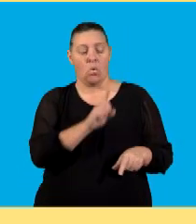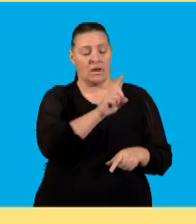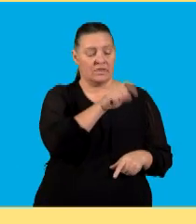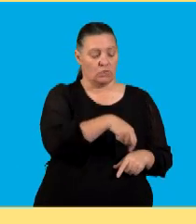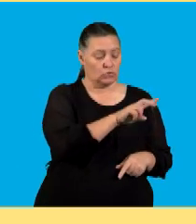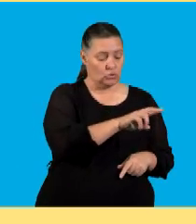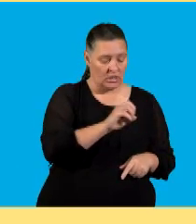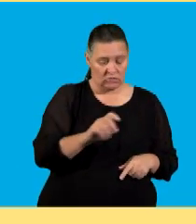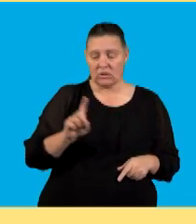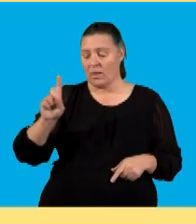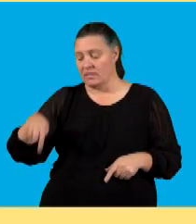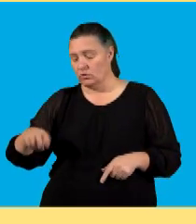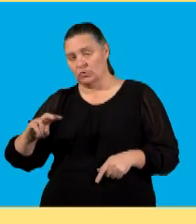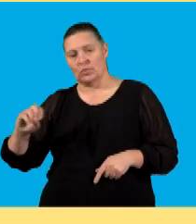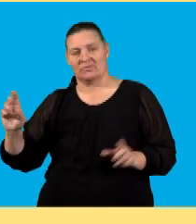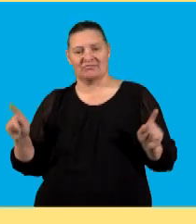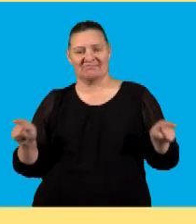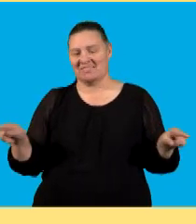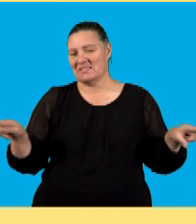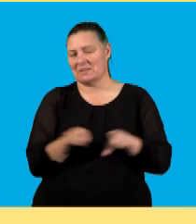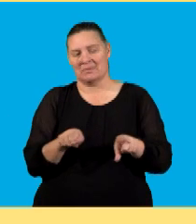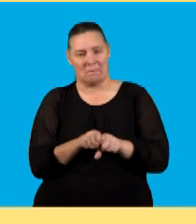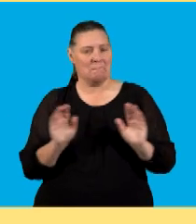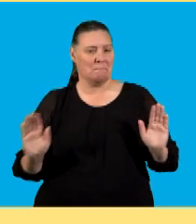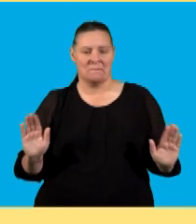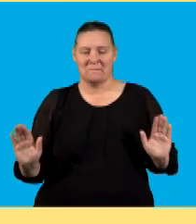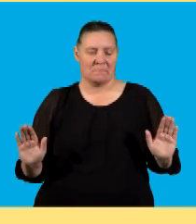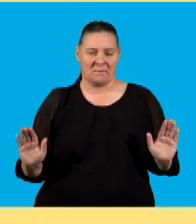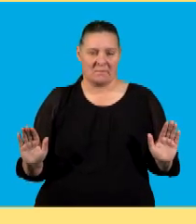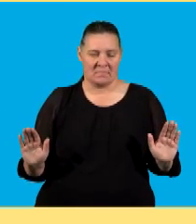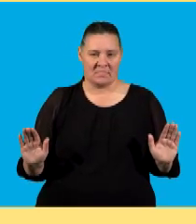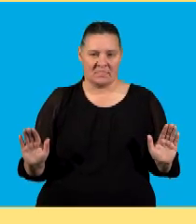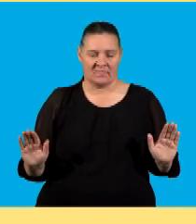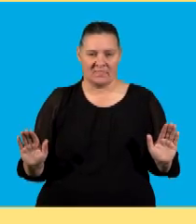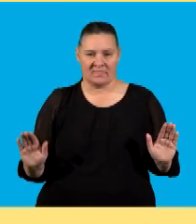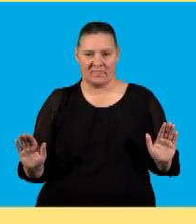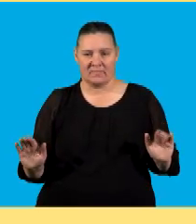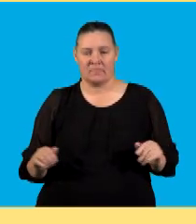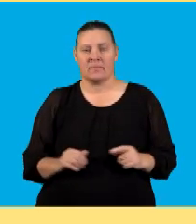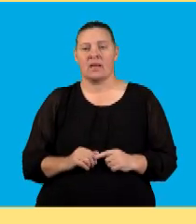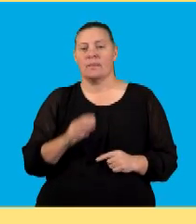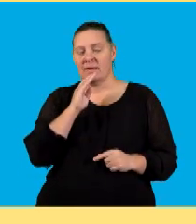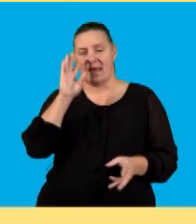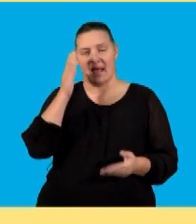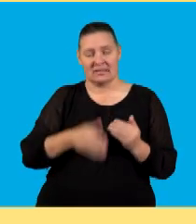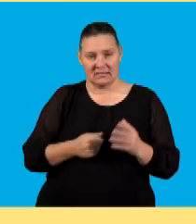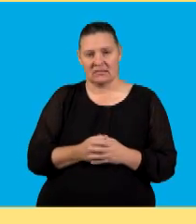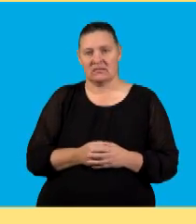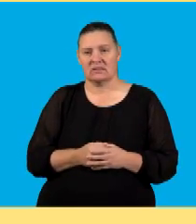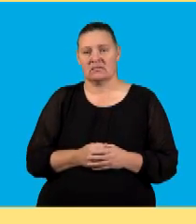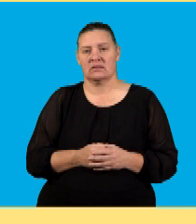I take my 1.2 and multiply by 1, rand for rand. My contribution will become